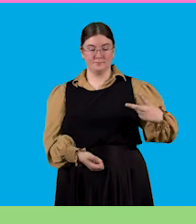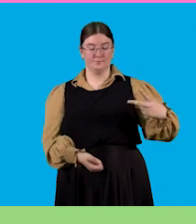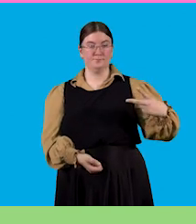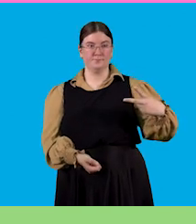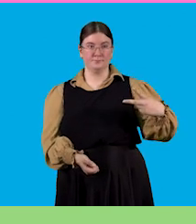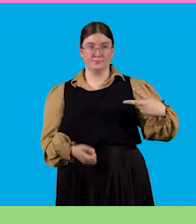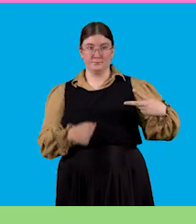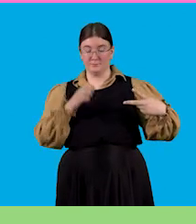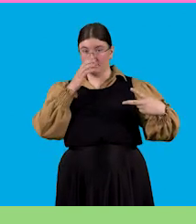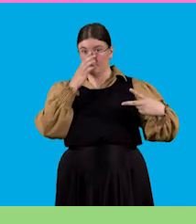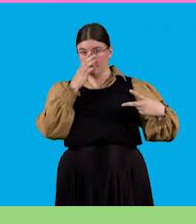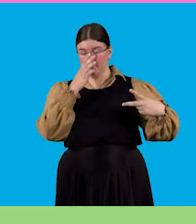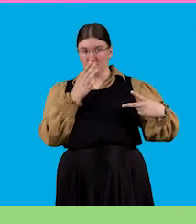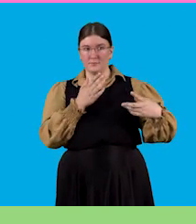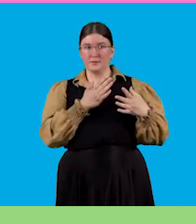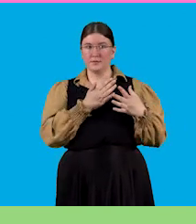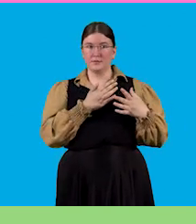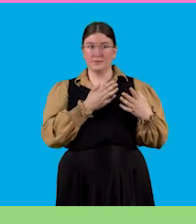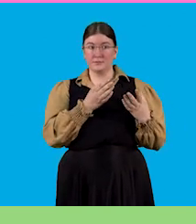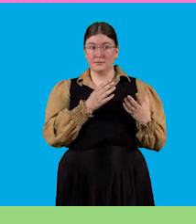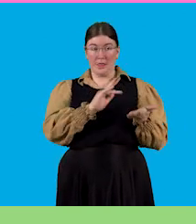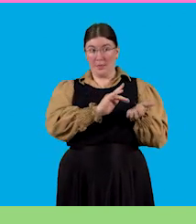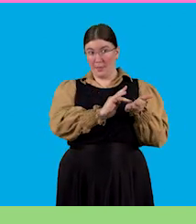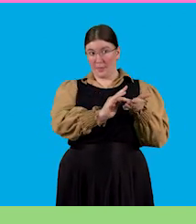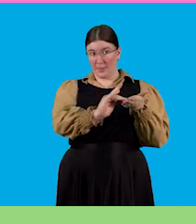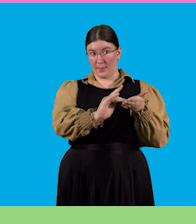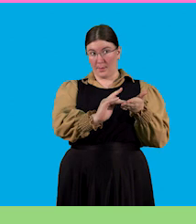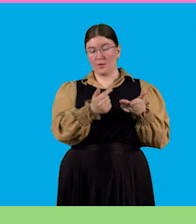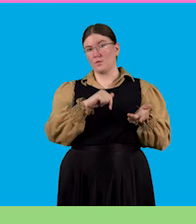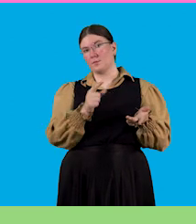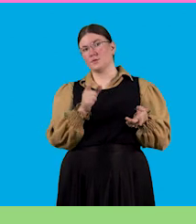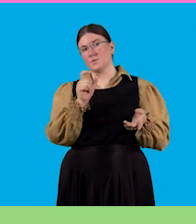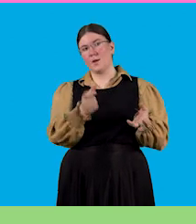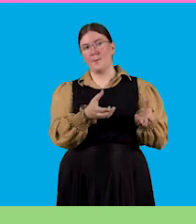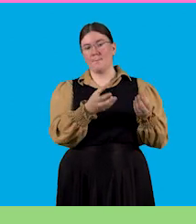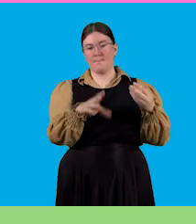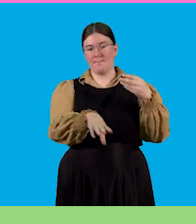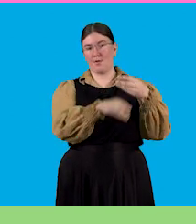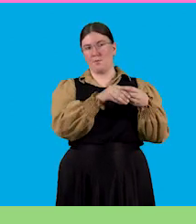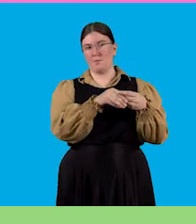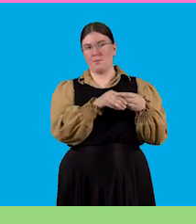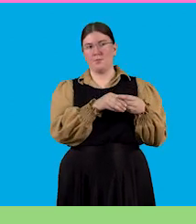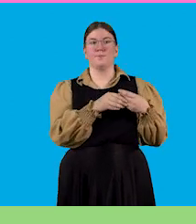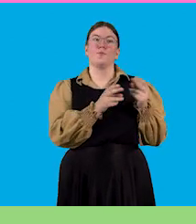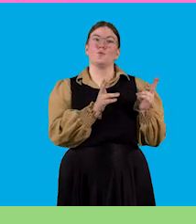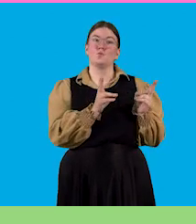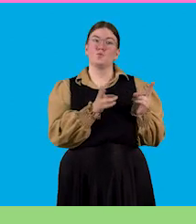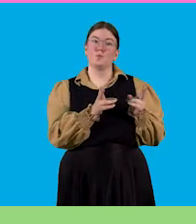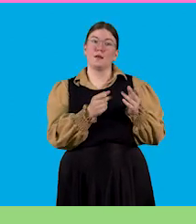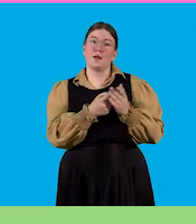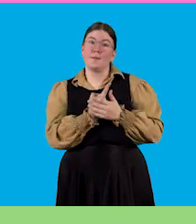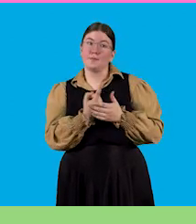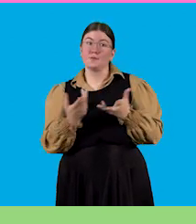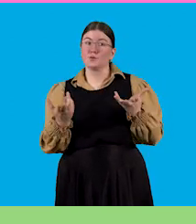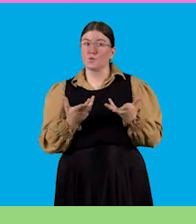Okay, number 2. So something here, we don't know what it is, we have to find out what it is. Normally